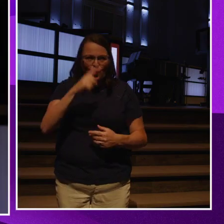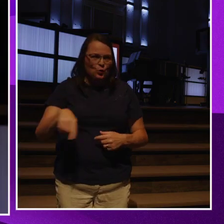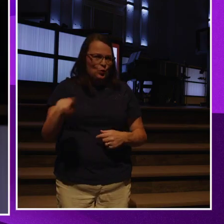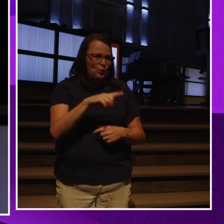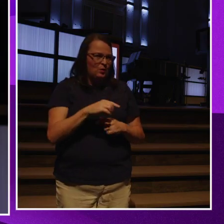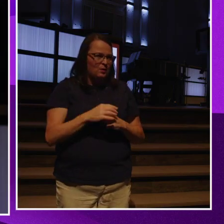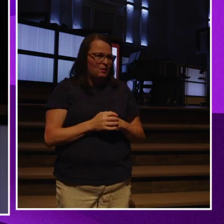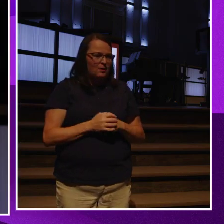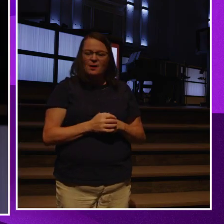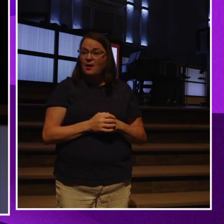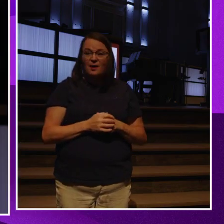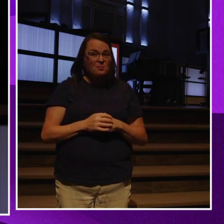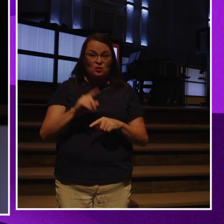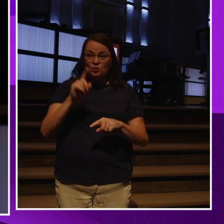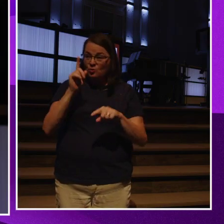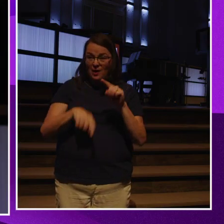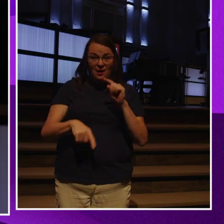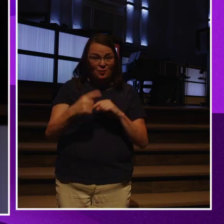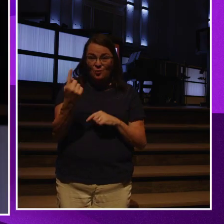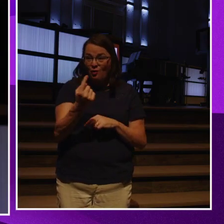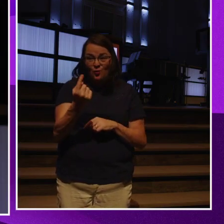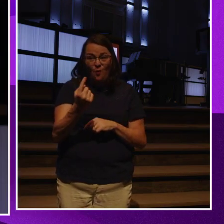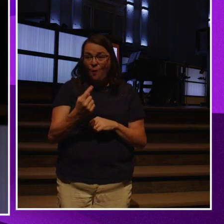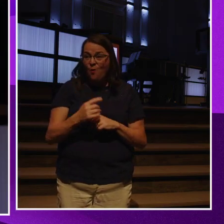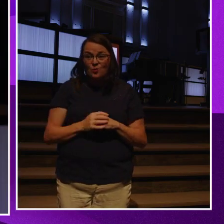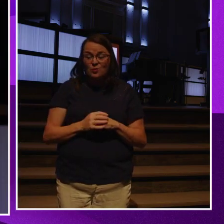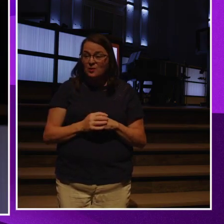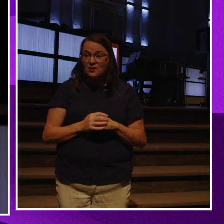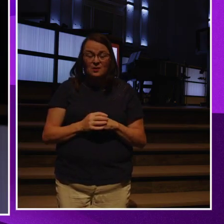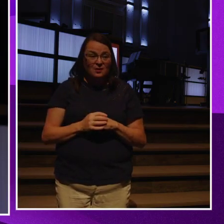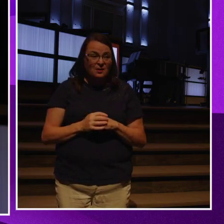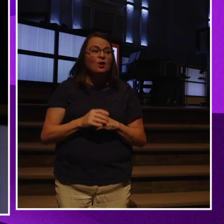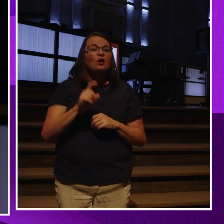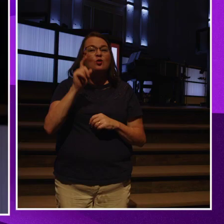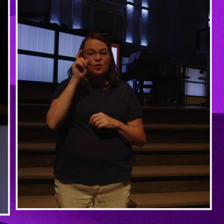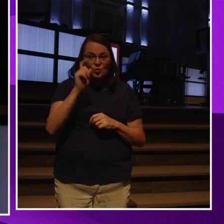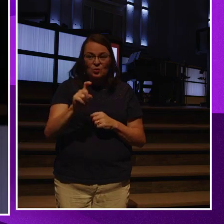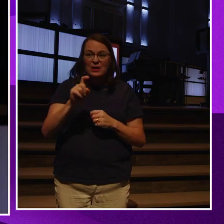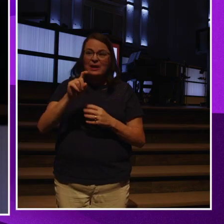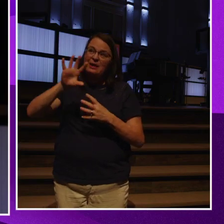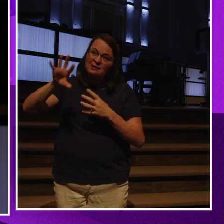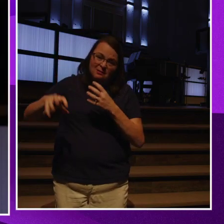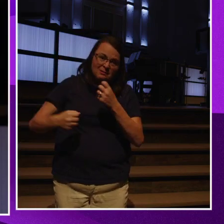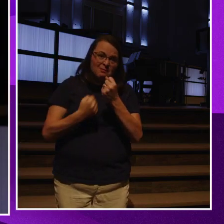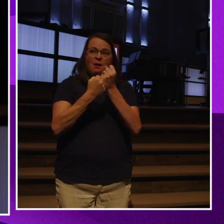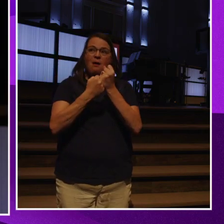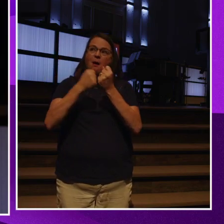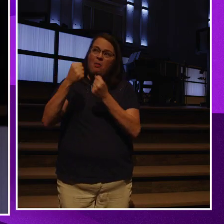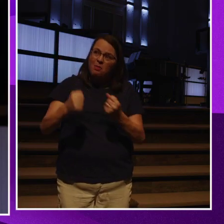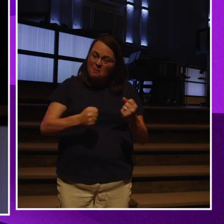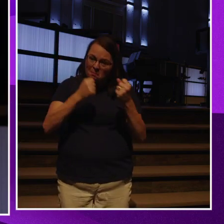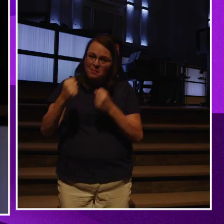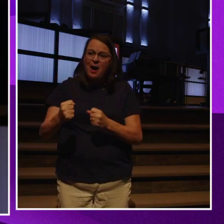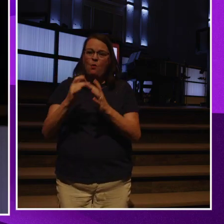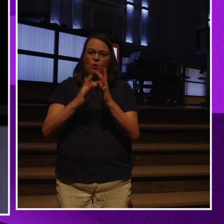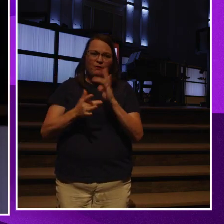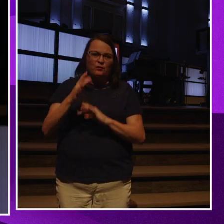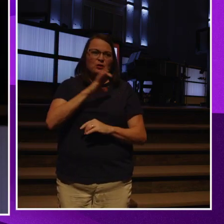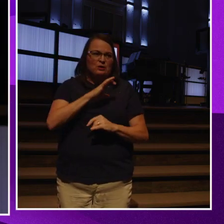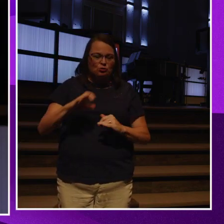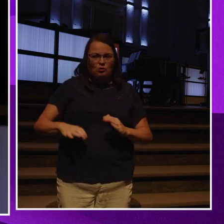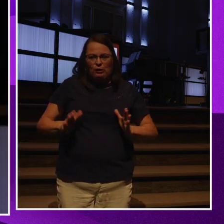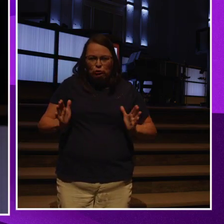And you can't do it on your own. But you need the power of the gospel of Jesus Christ driving you every day.